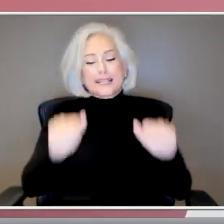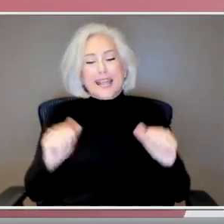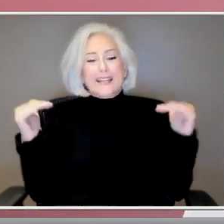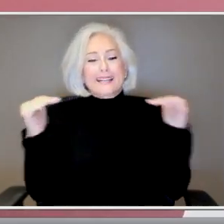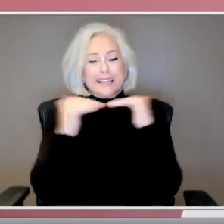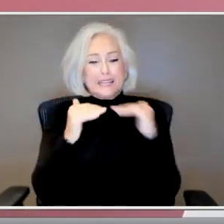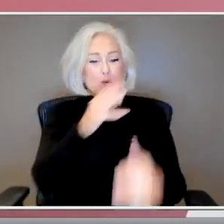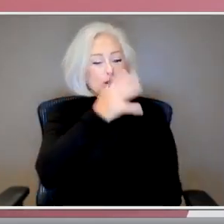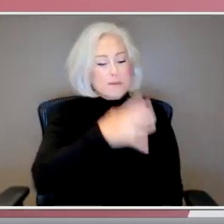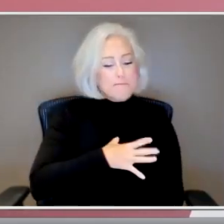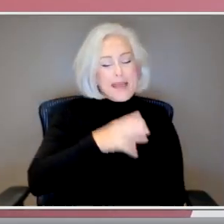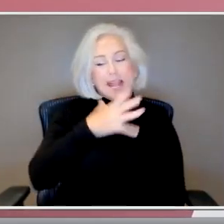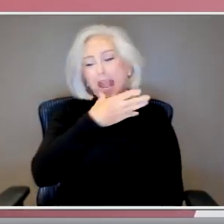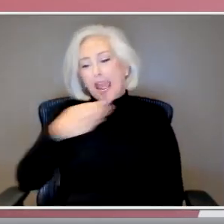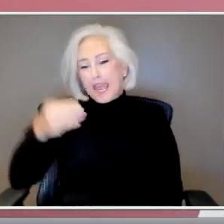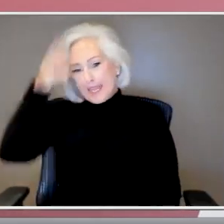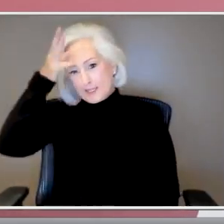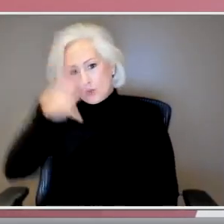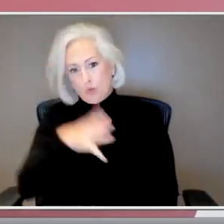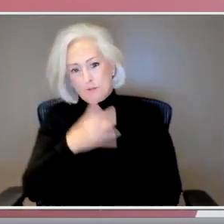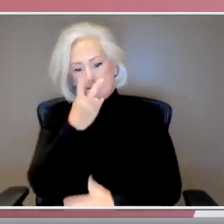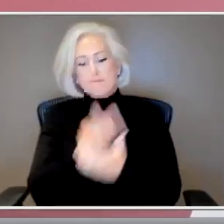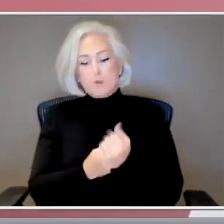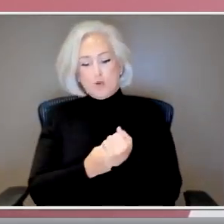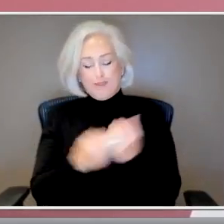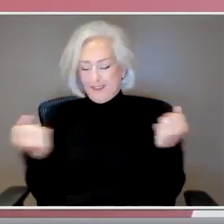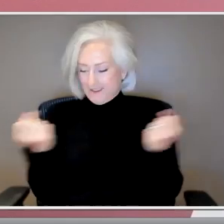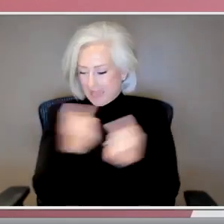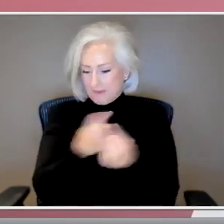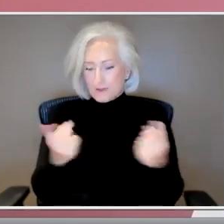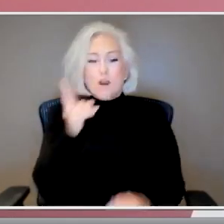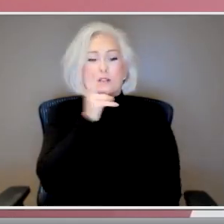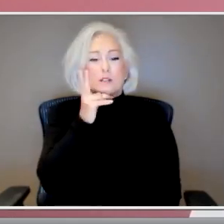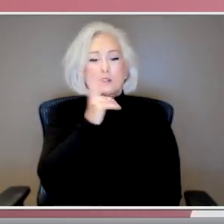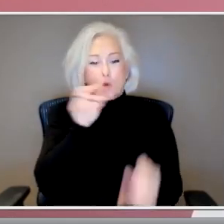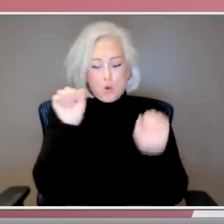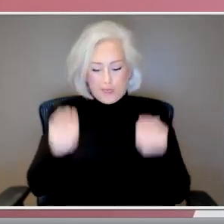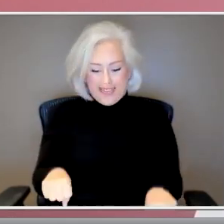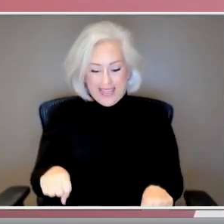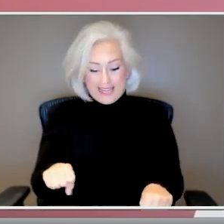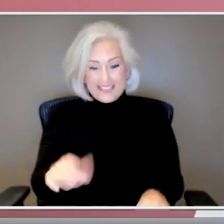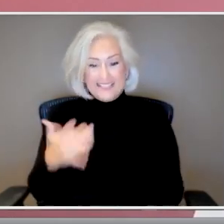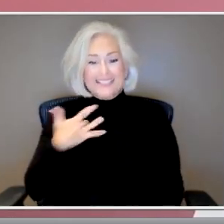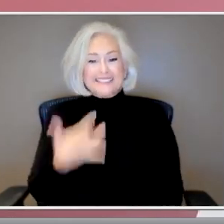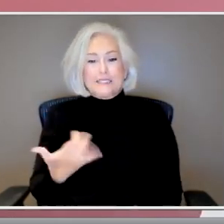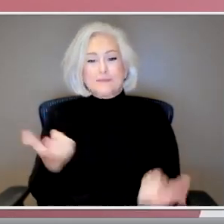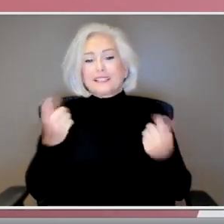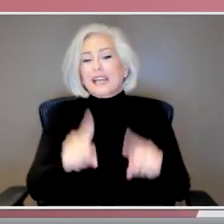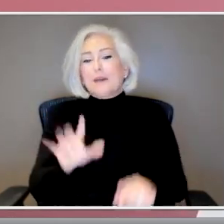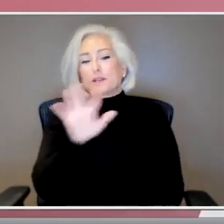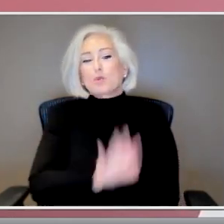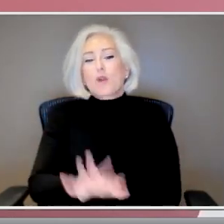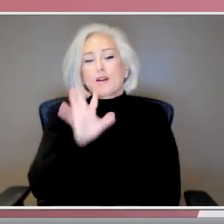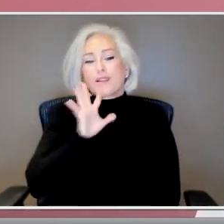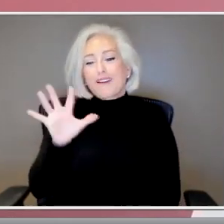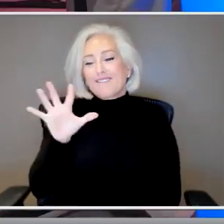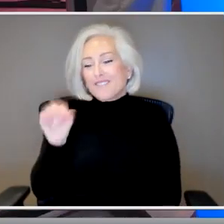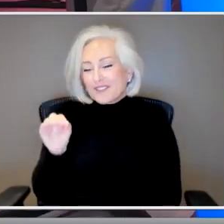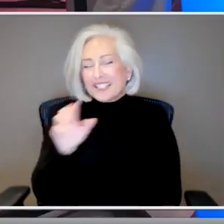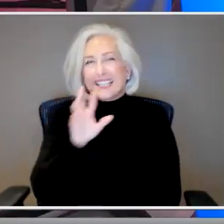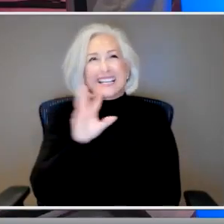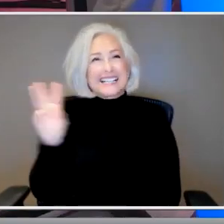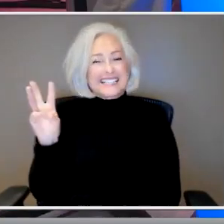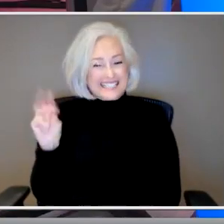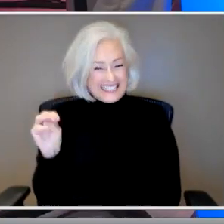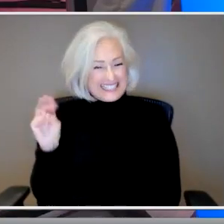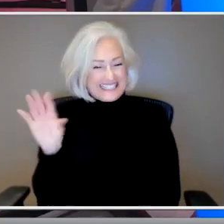just women that smoke, it's everyone. And then it typically happens in the 50s to 60s when these problems start to manifest. Dr. Ajlan,